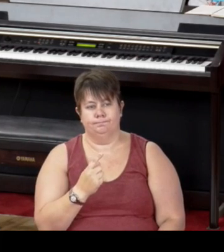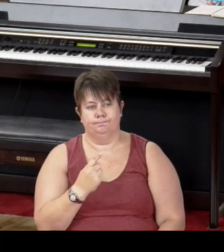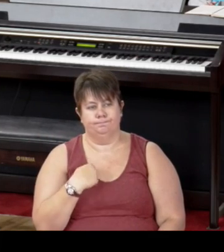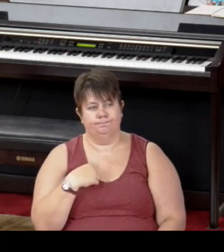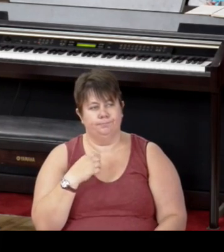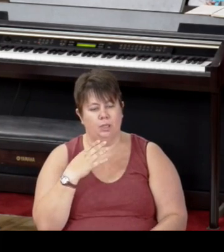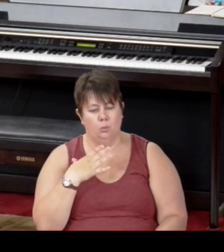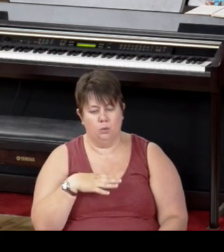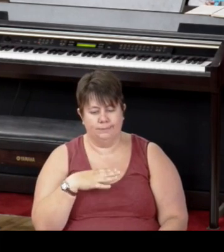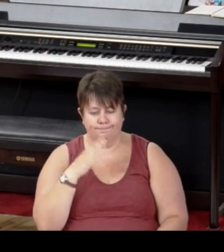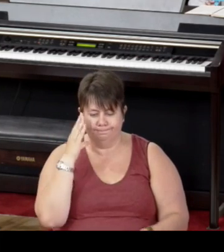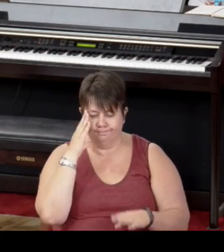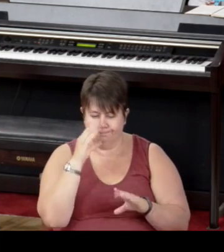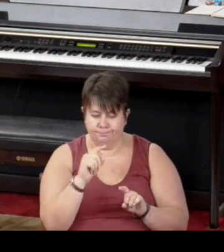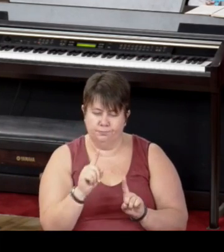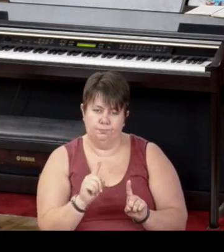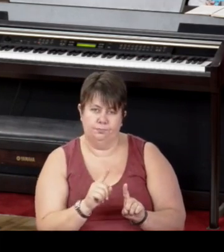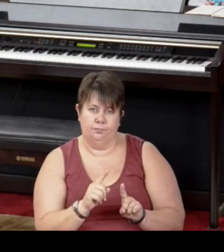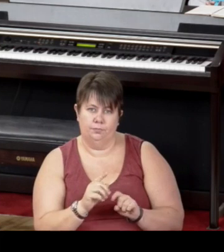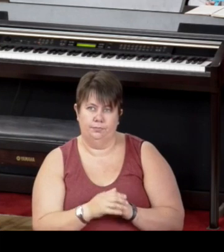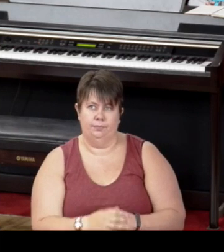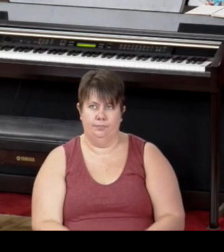me give you some advice, son."